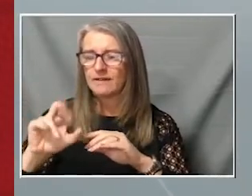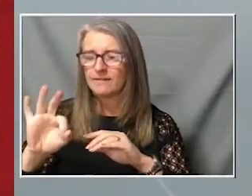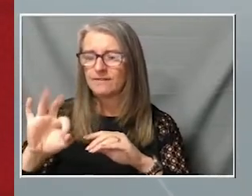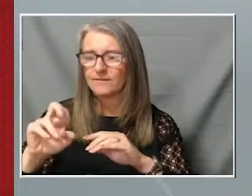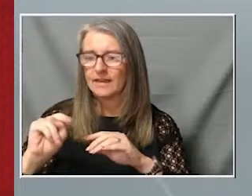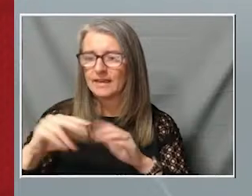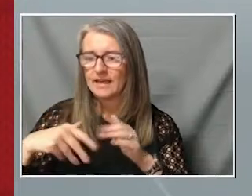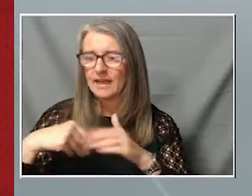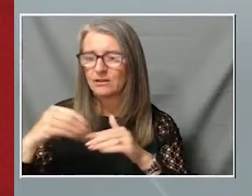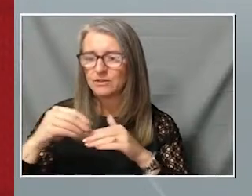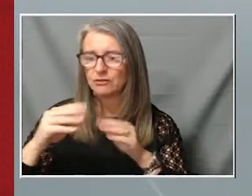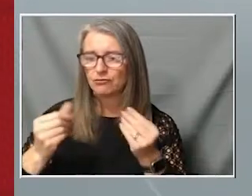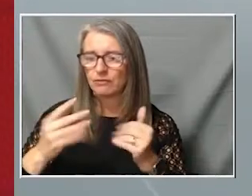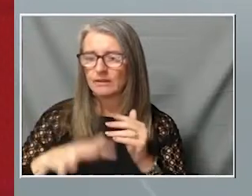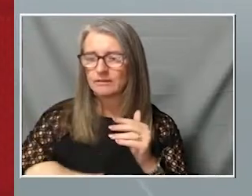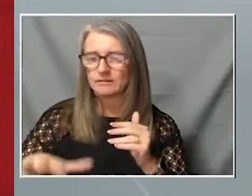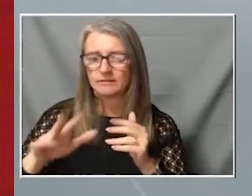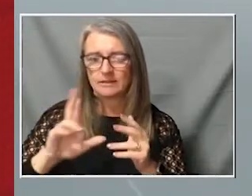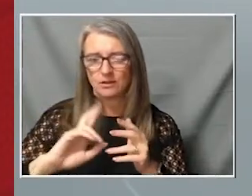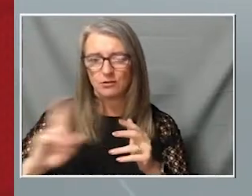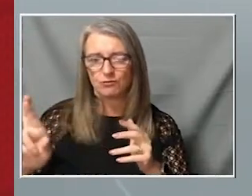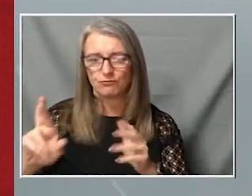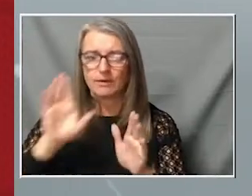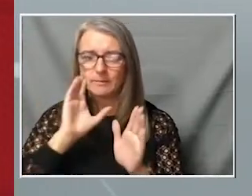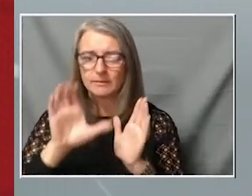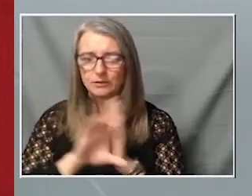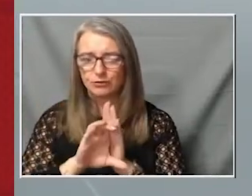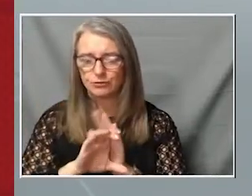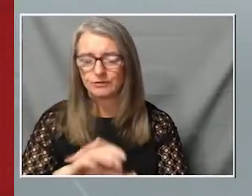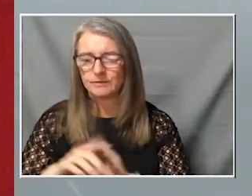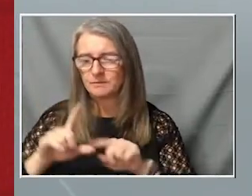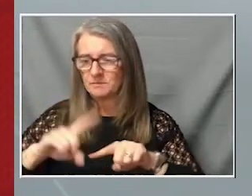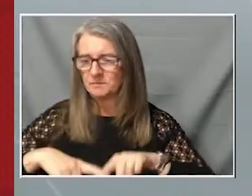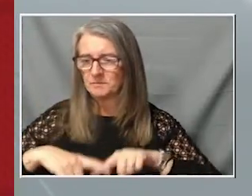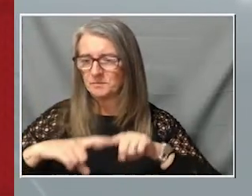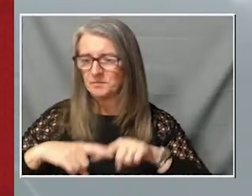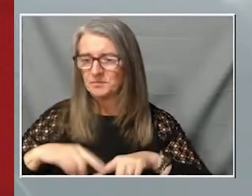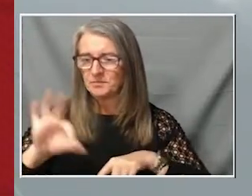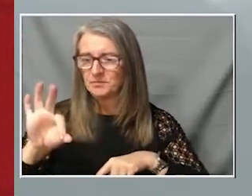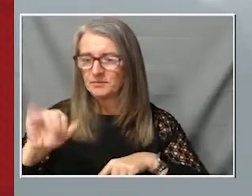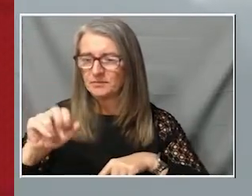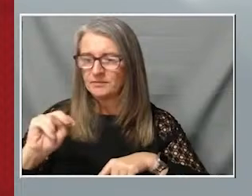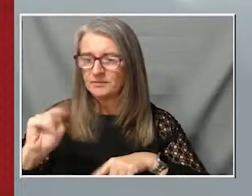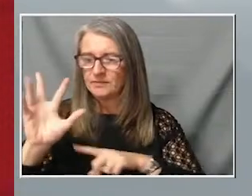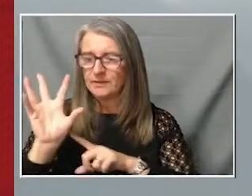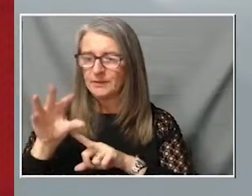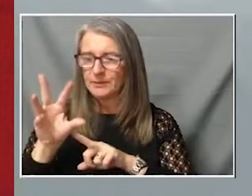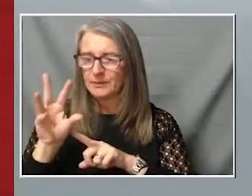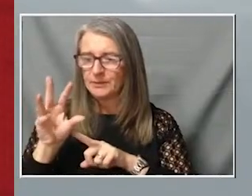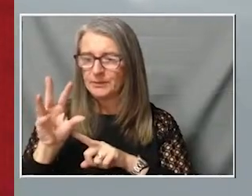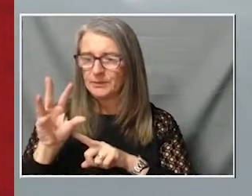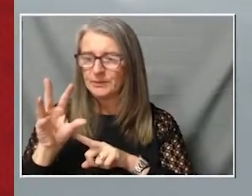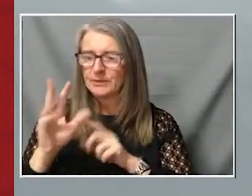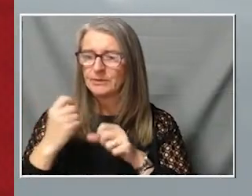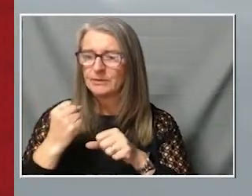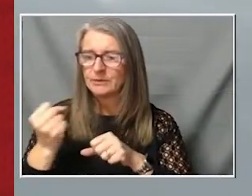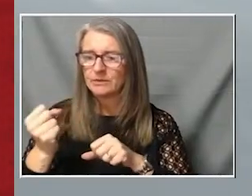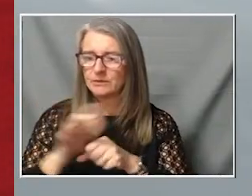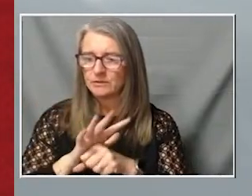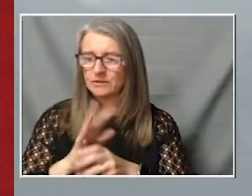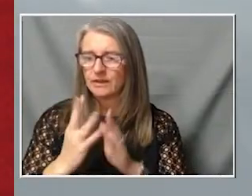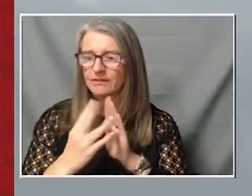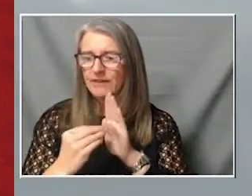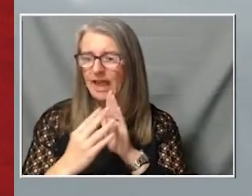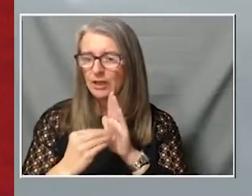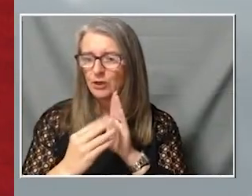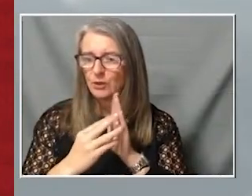outside at ground level as pictured on the right picture. So the fan then is what's going to generate the vacuum underneath the house.